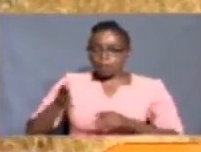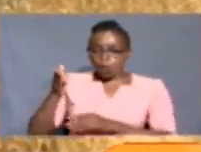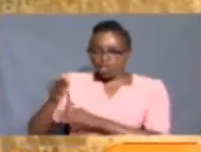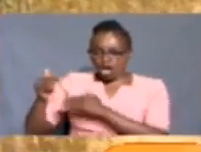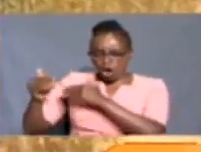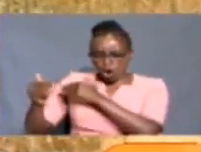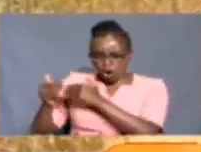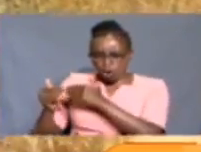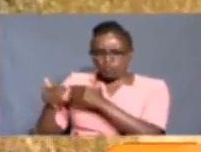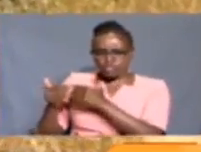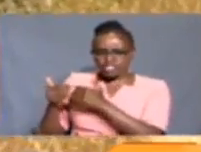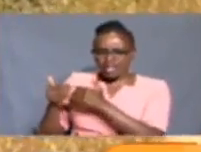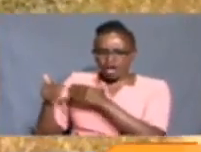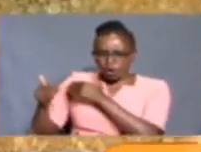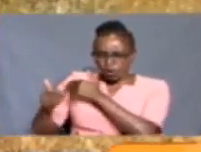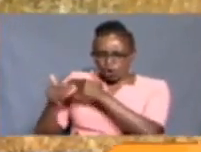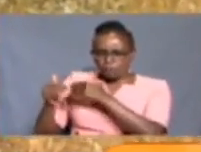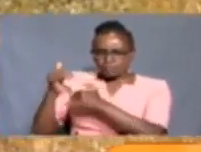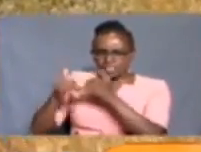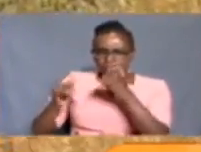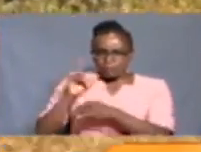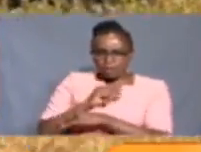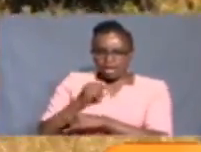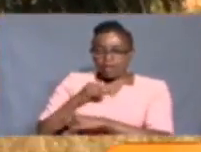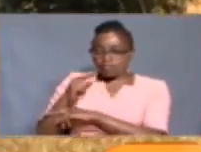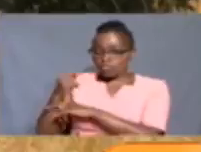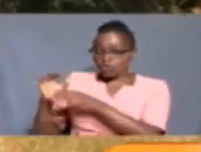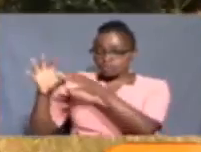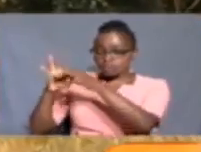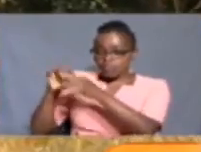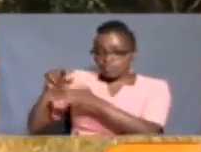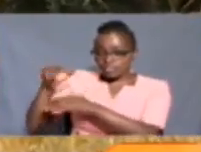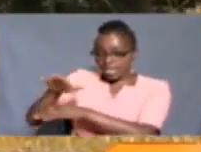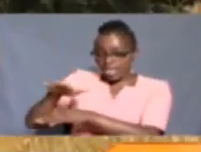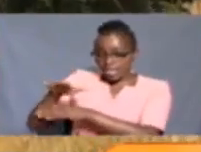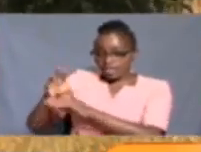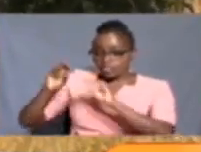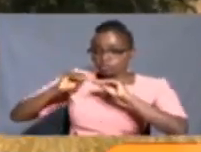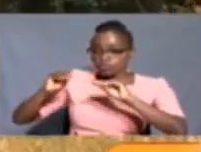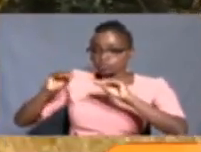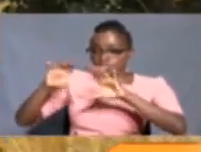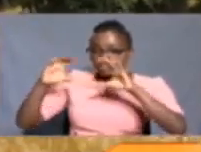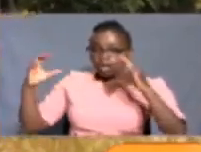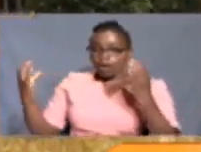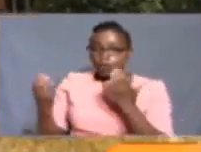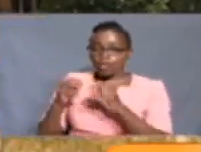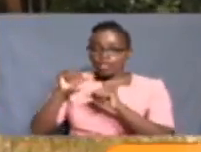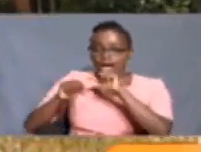almost extinct community. Theirs is to cling to this museum to teach the world about their